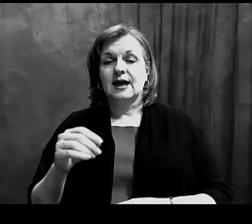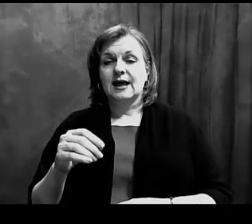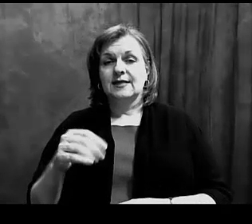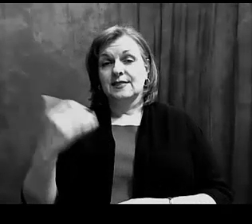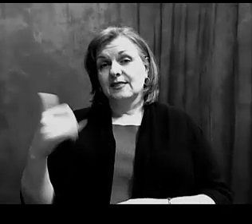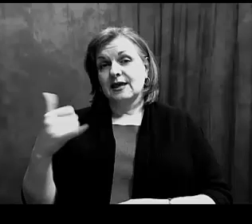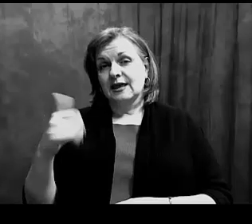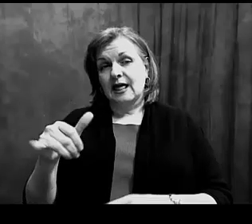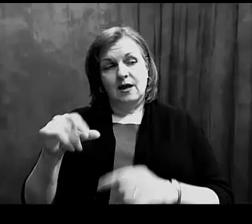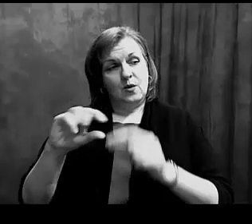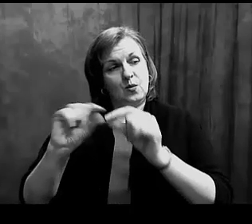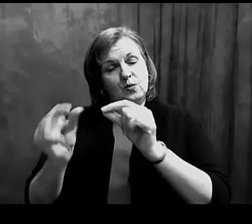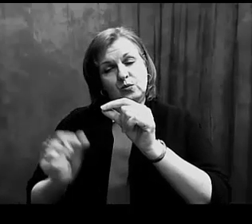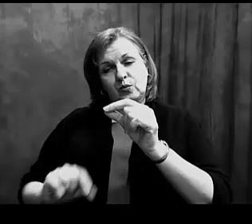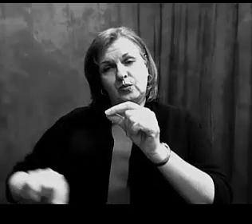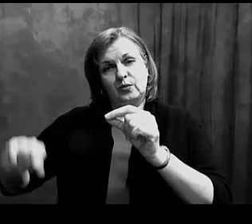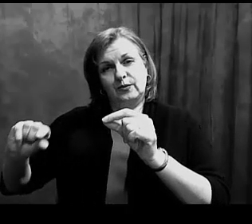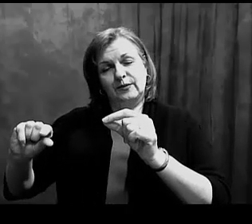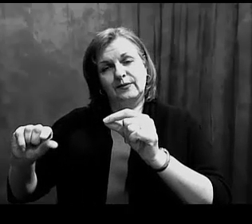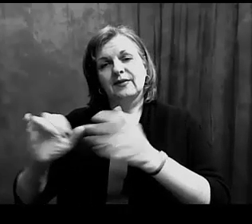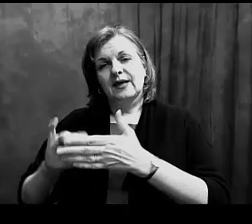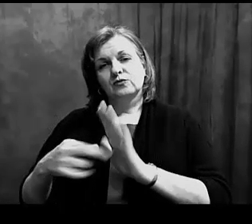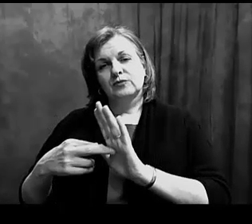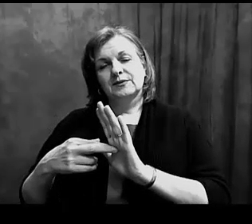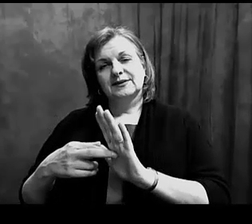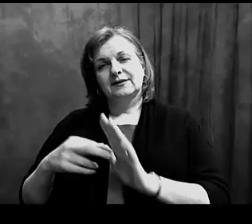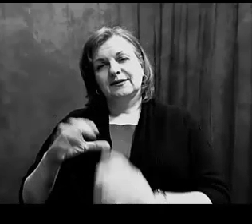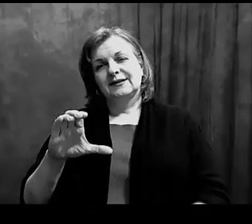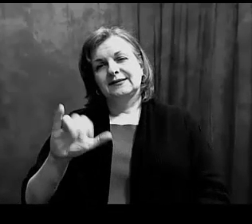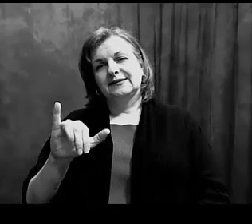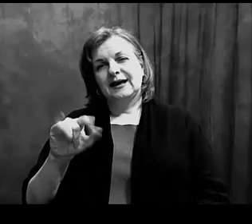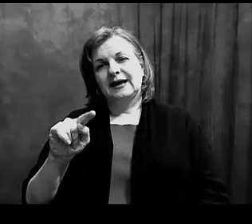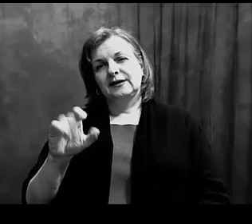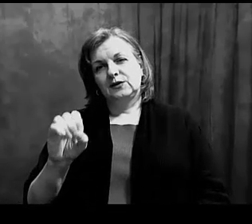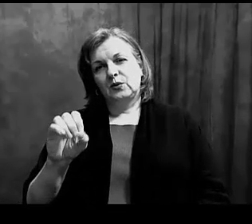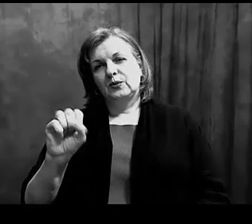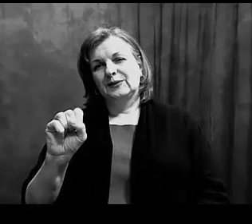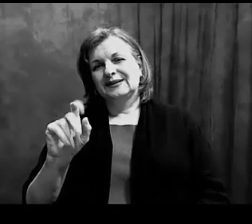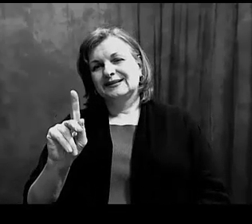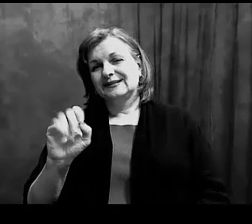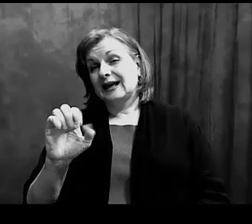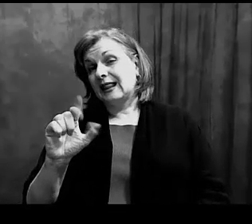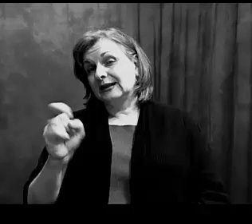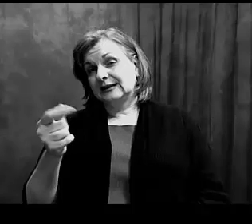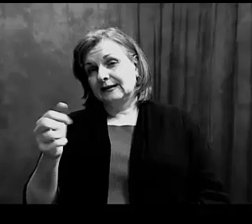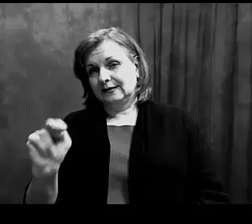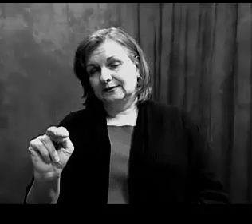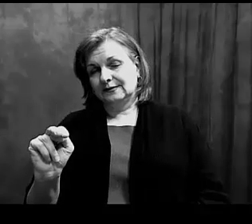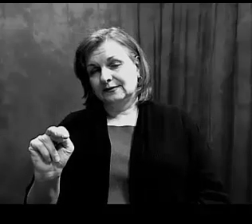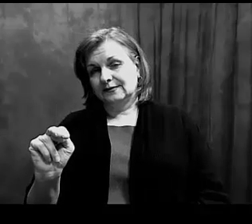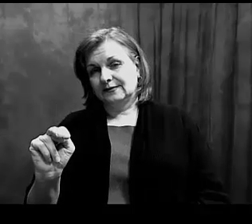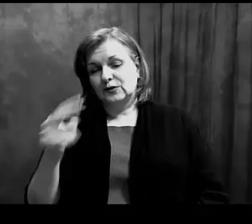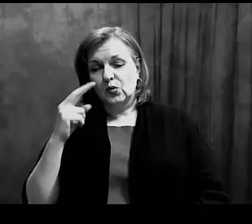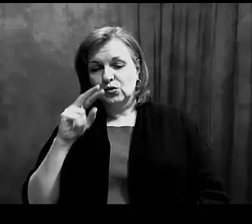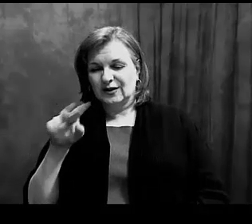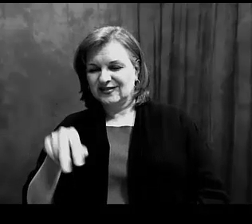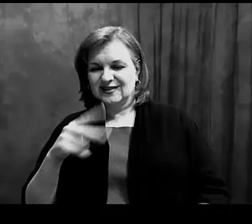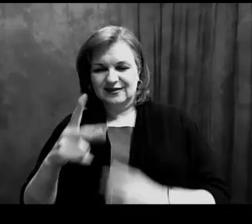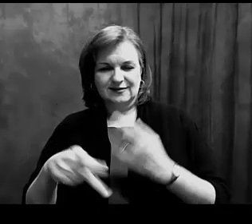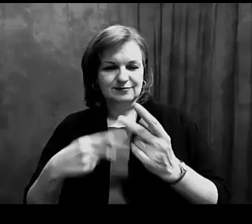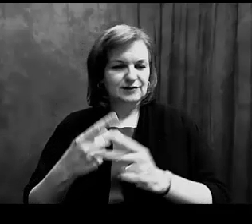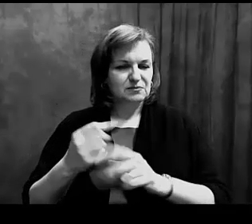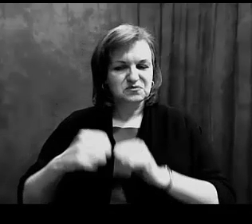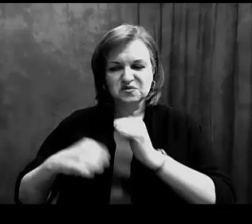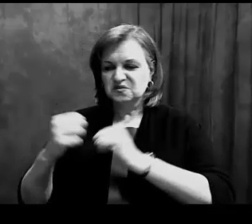there would be DNA associated with it. And then in this case, the yellow is actually labeling cytoplasm